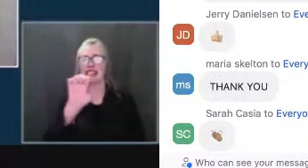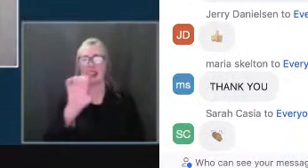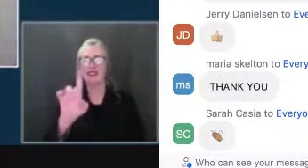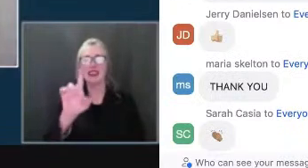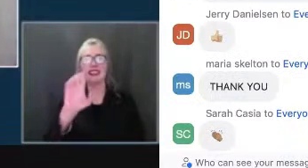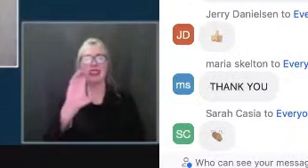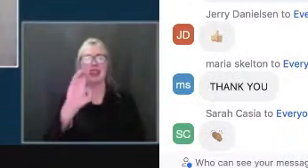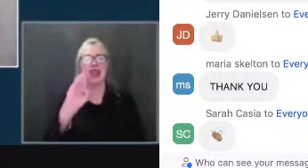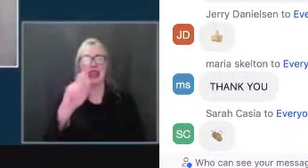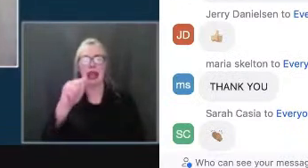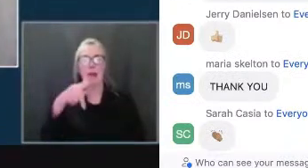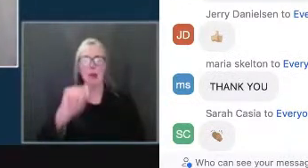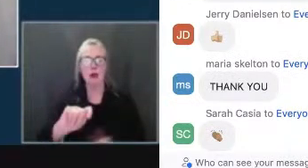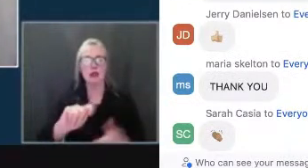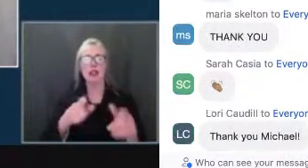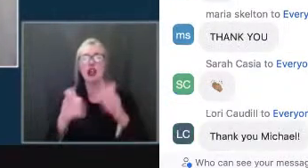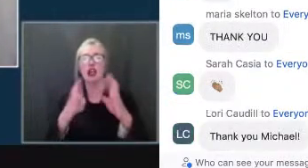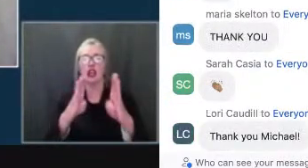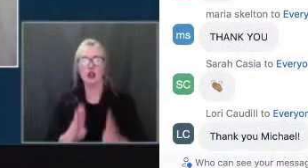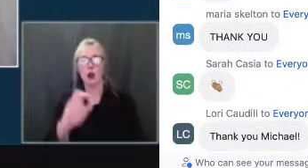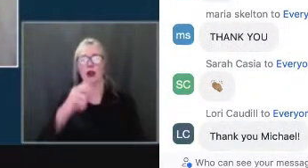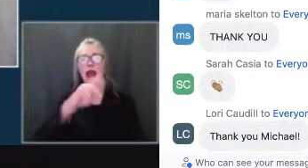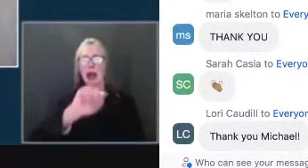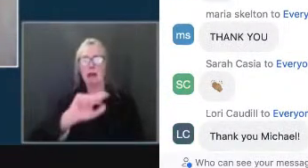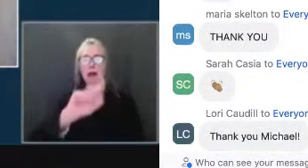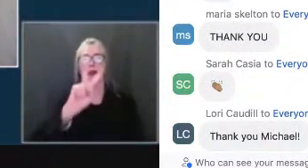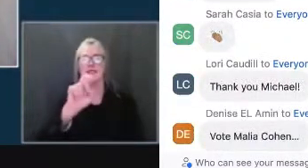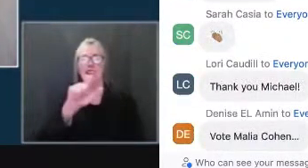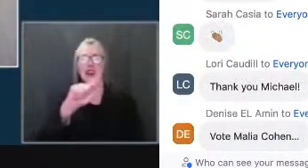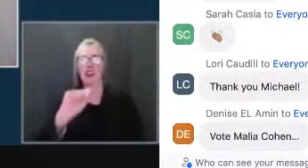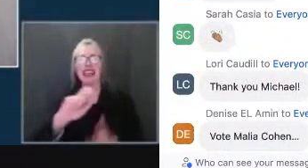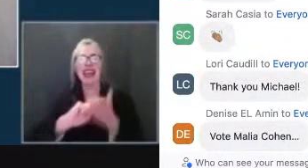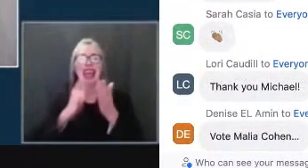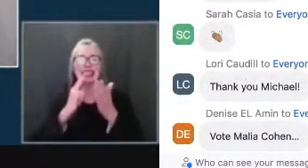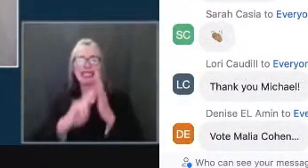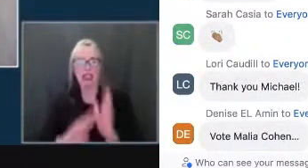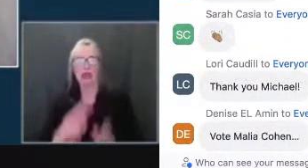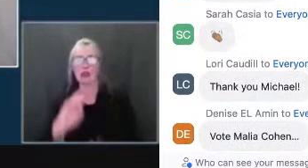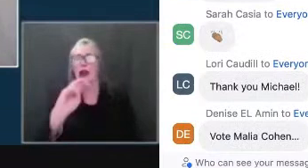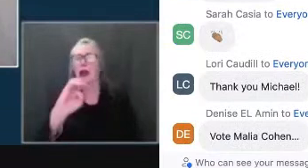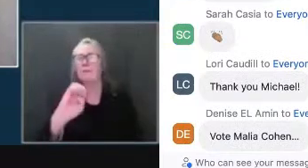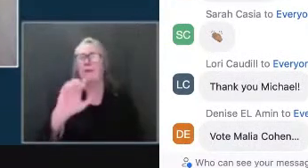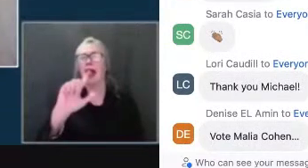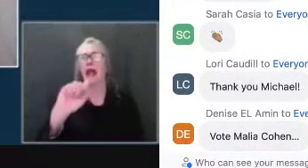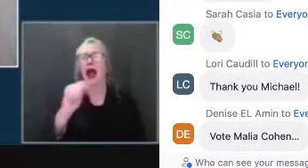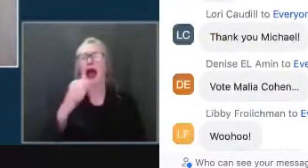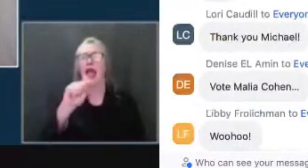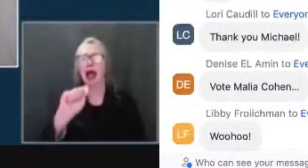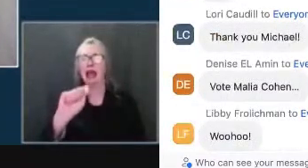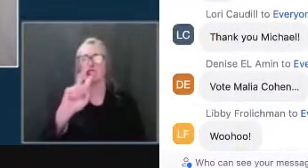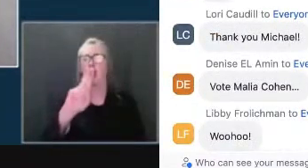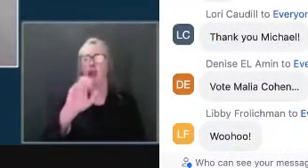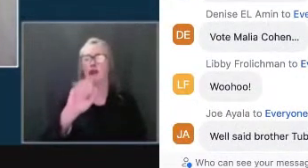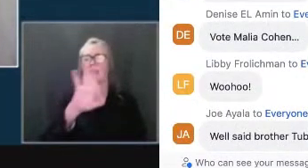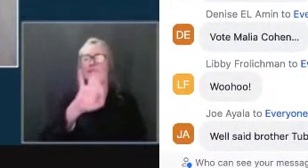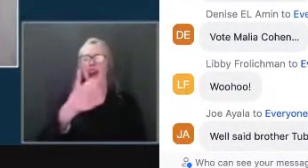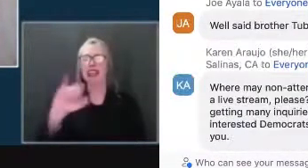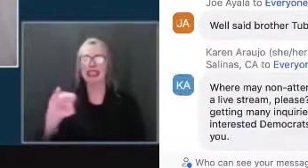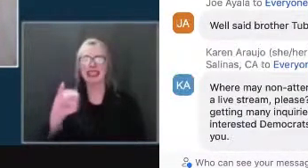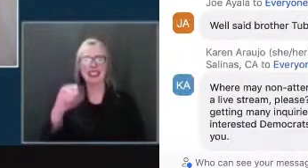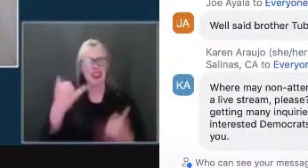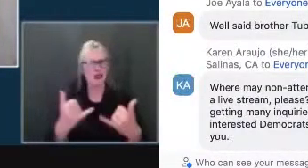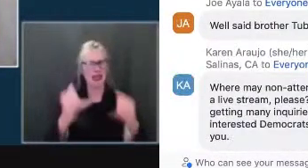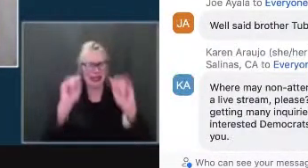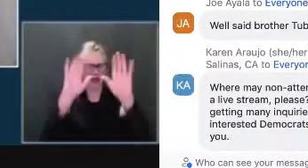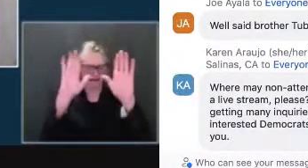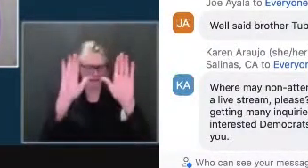April Barrett, and Secretary Melahat Rafii. Well, what an amazing day. California Democrats,